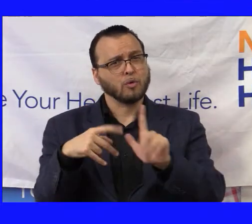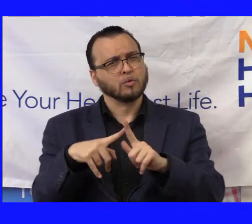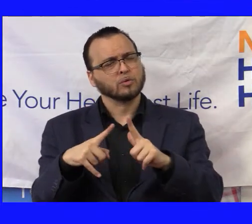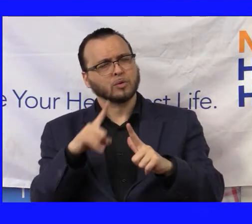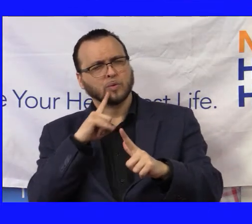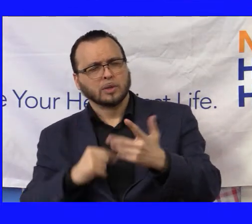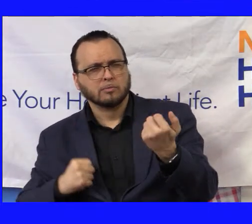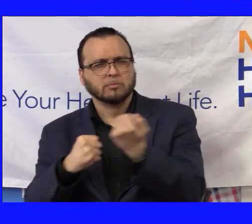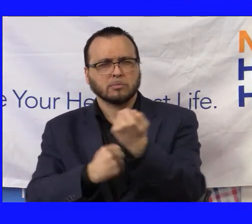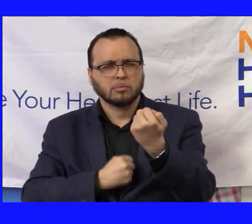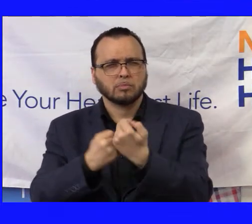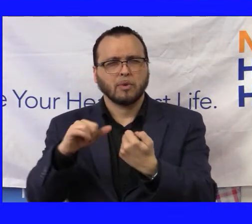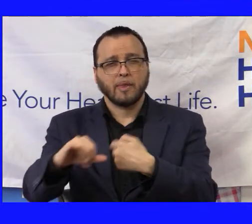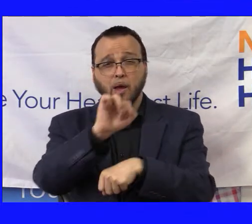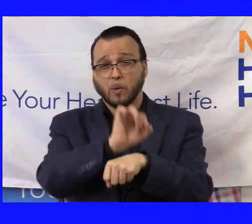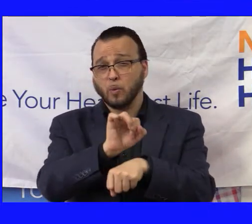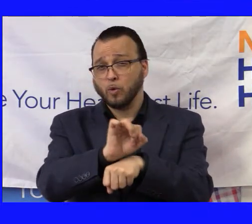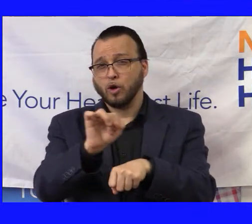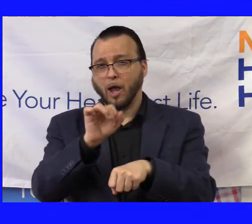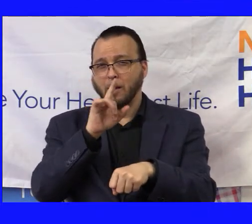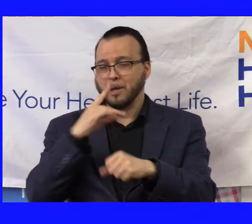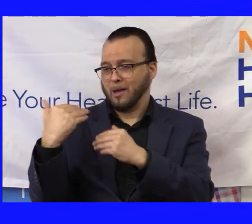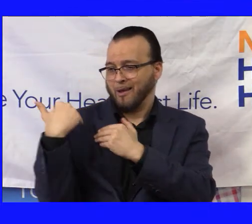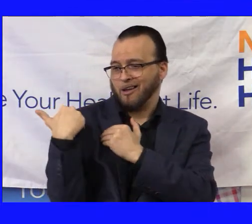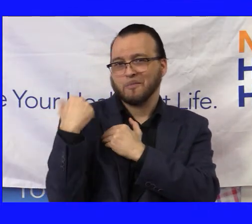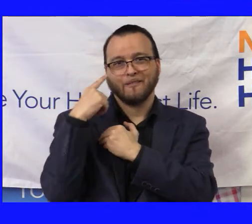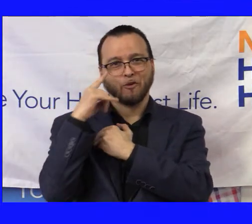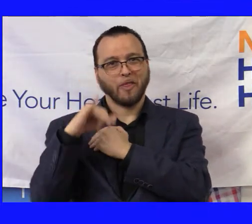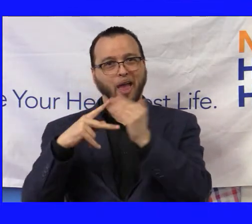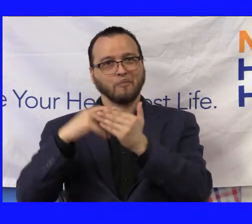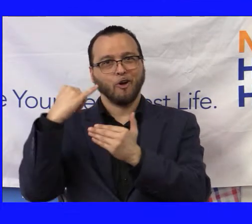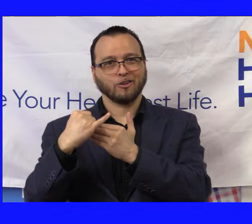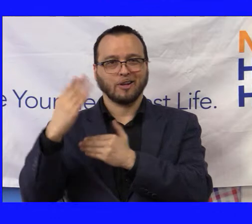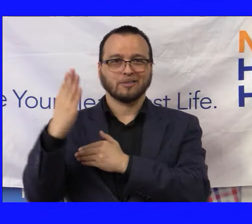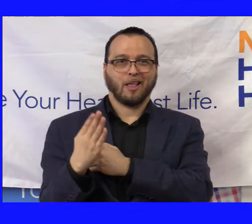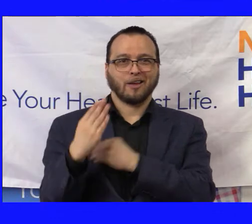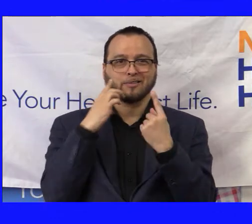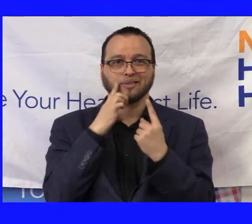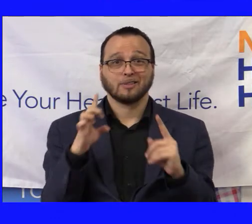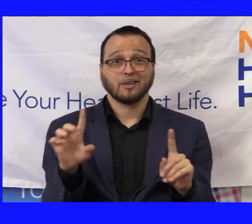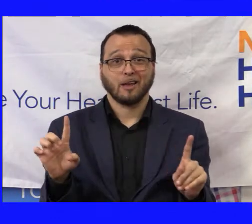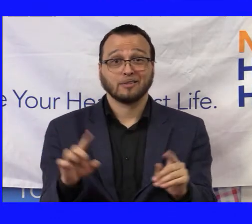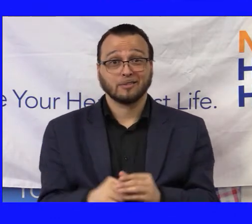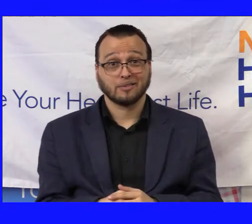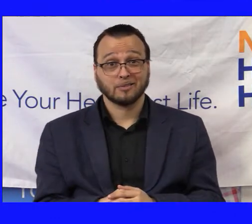work and be accountable for their project/success. Next slide, please.